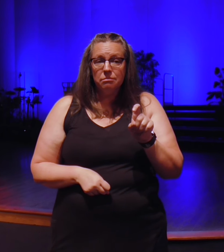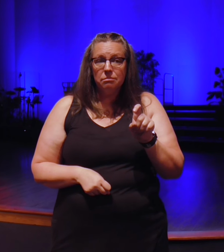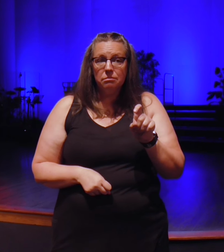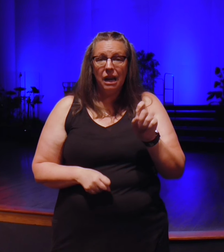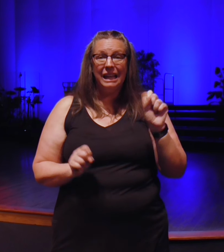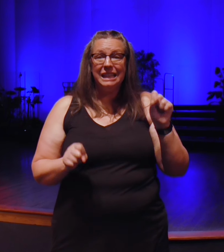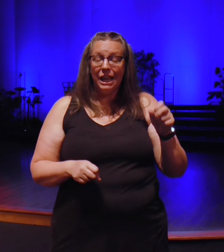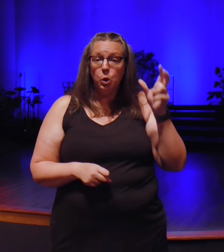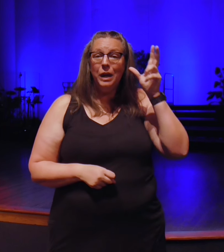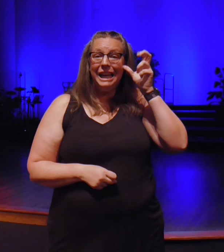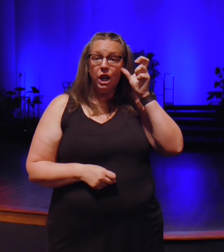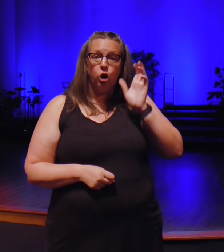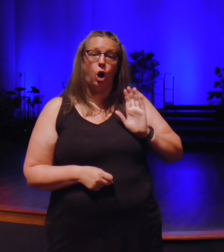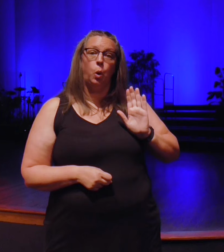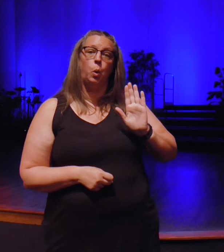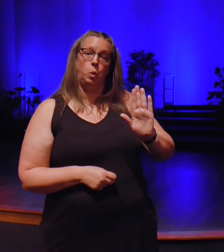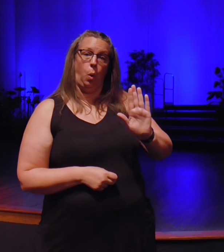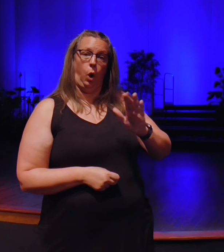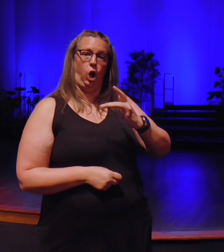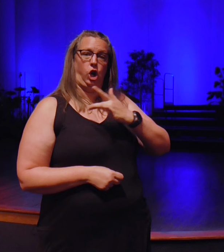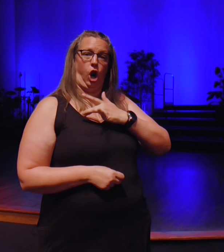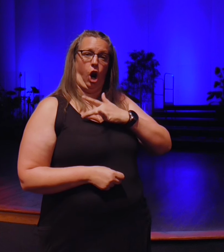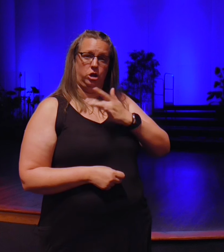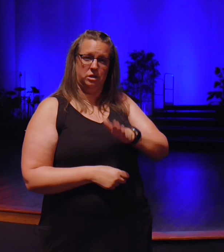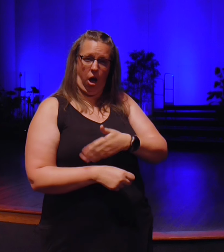Can you hear your heart's song?